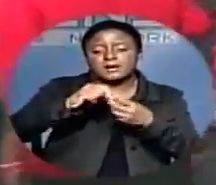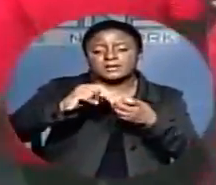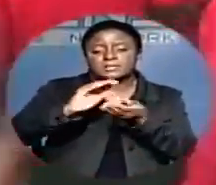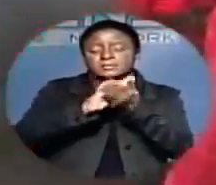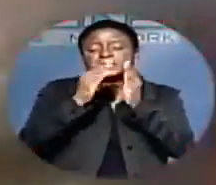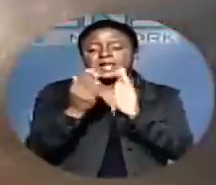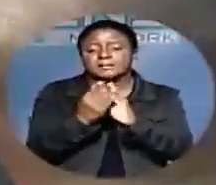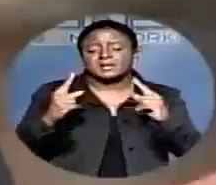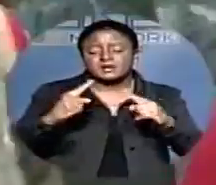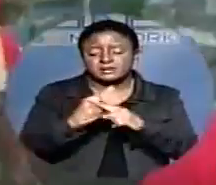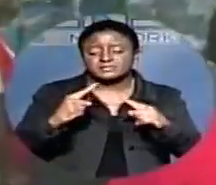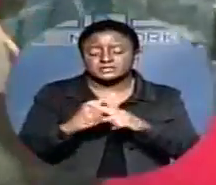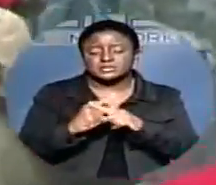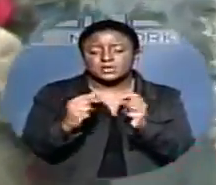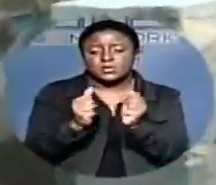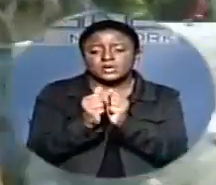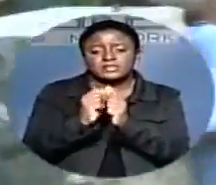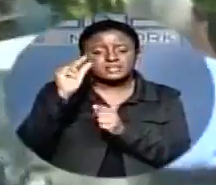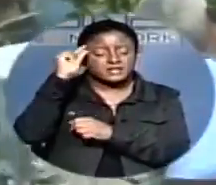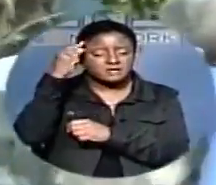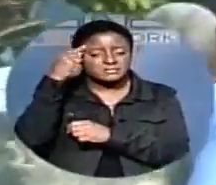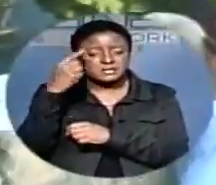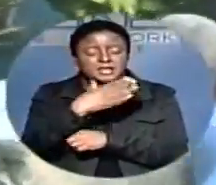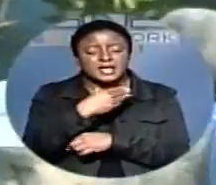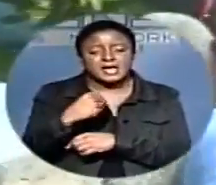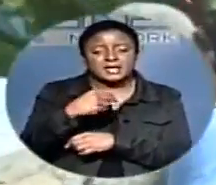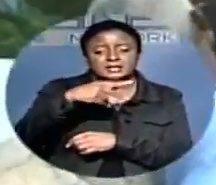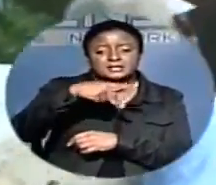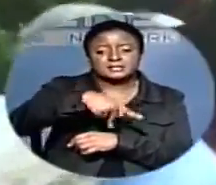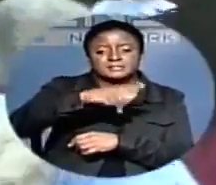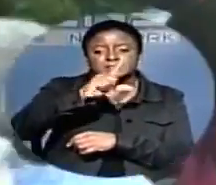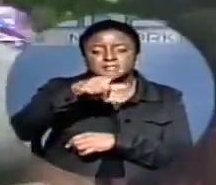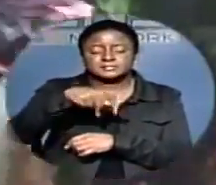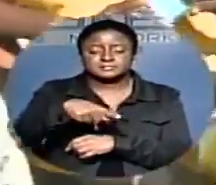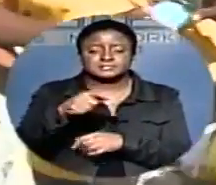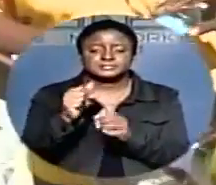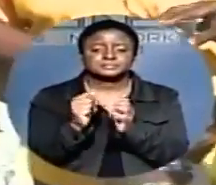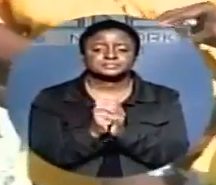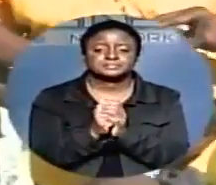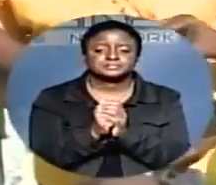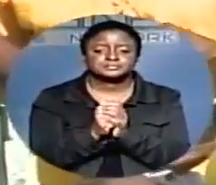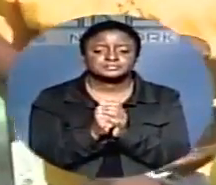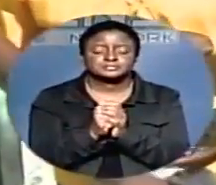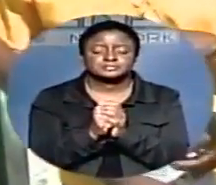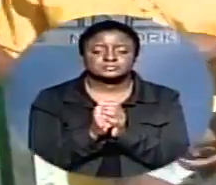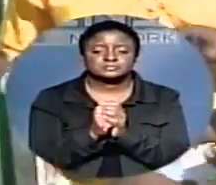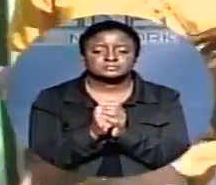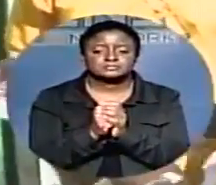opposition. We've got the story when your news leader comes right back.